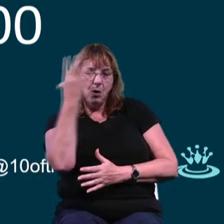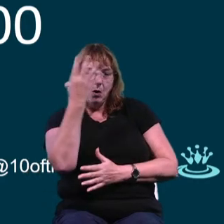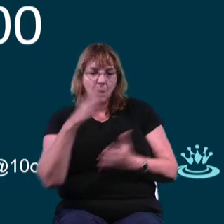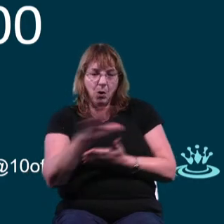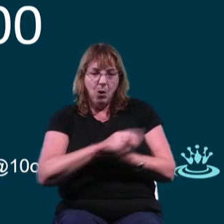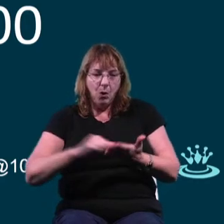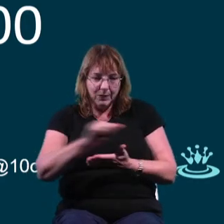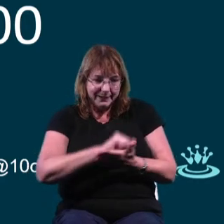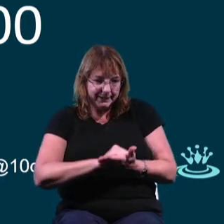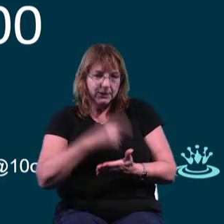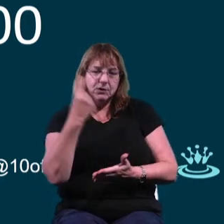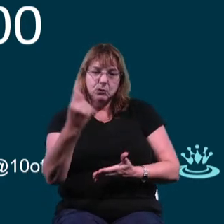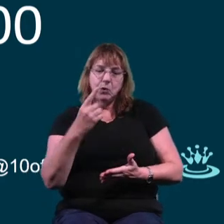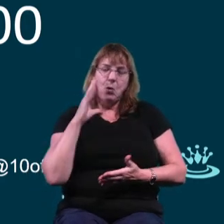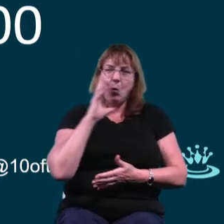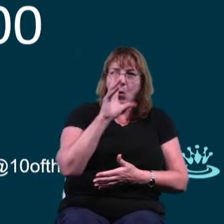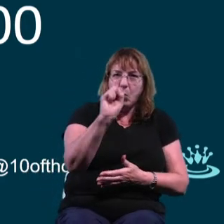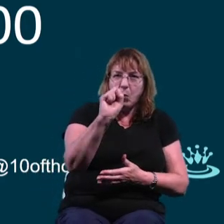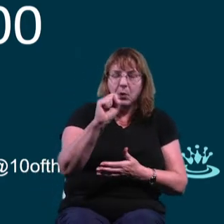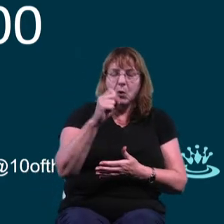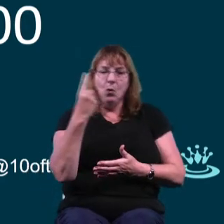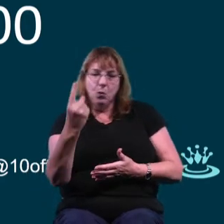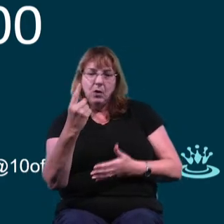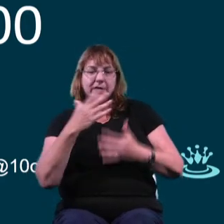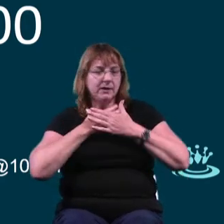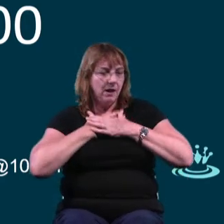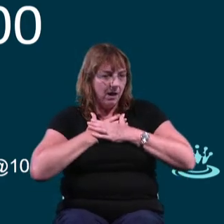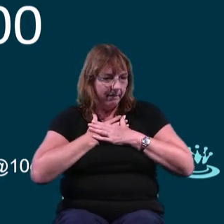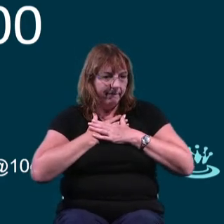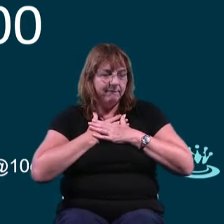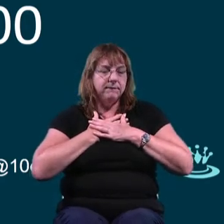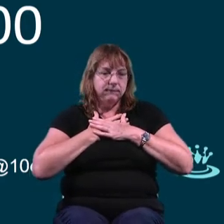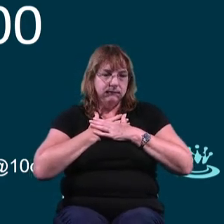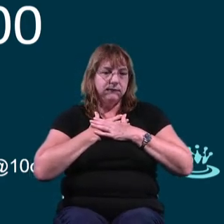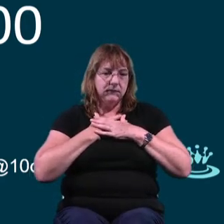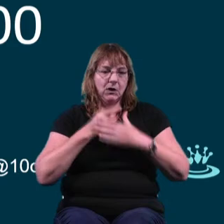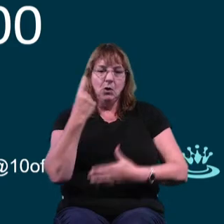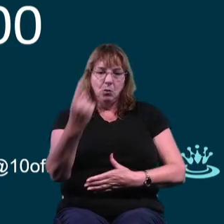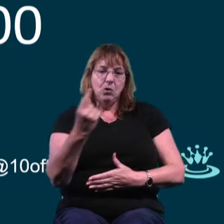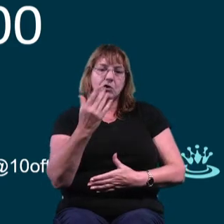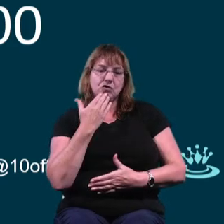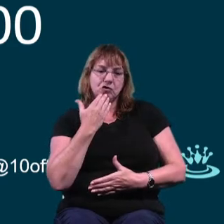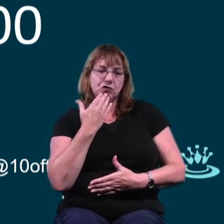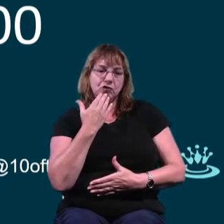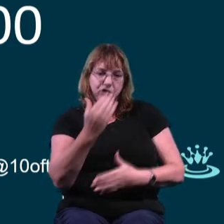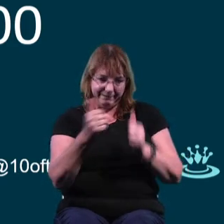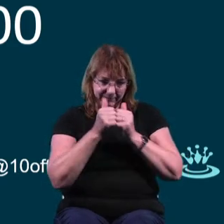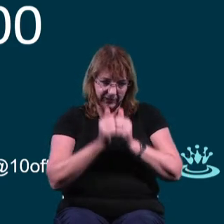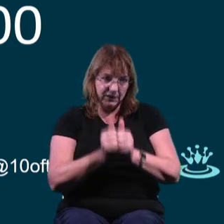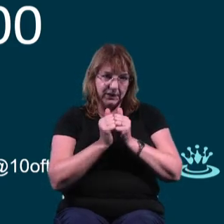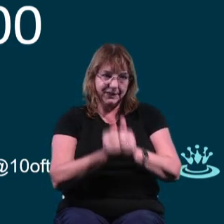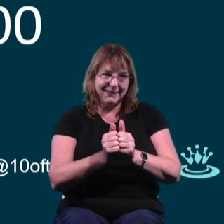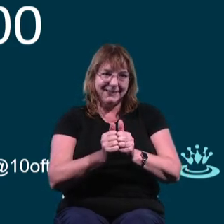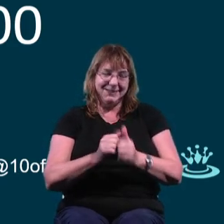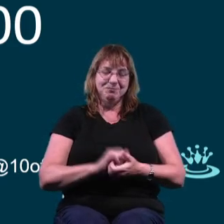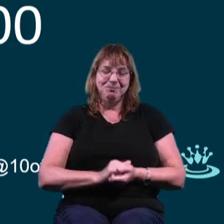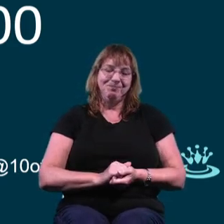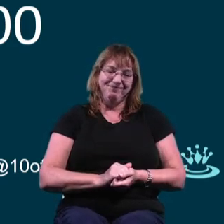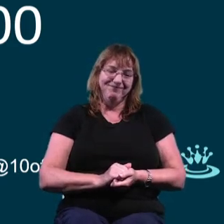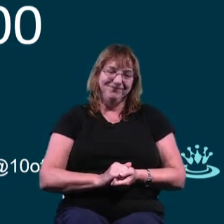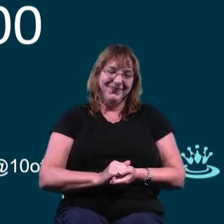one on love. I think the greatest of those is love. And then you've also got... I've been working on that all day.